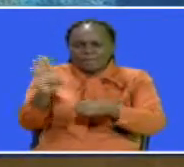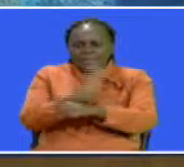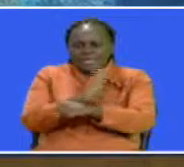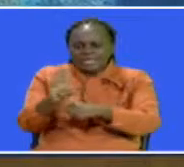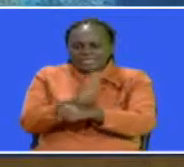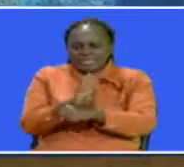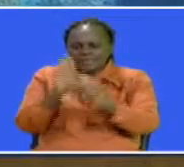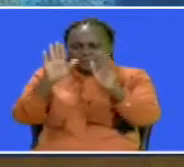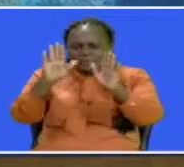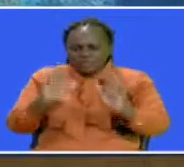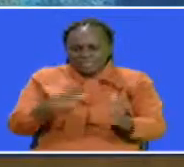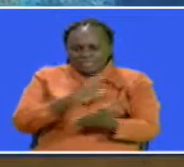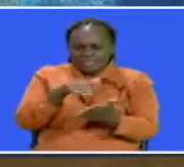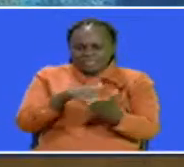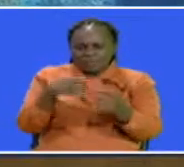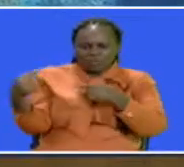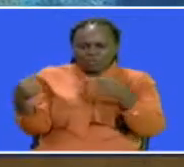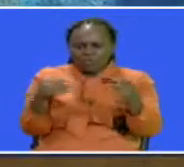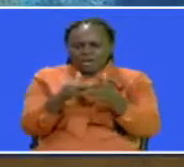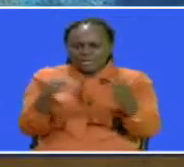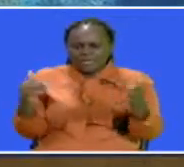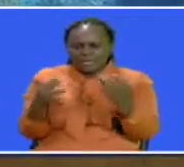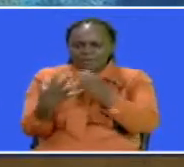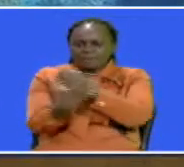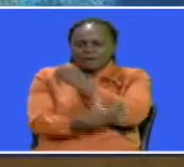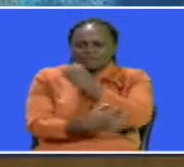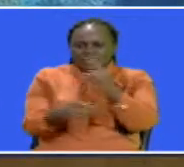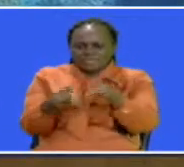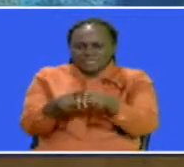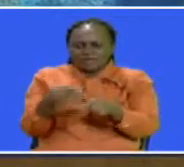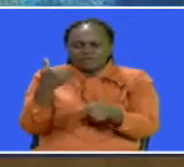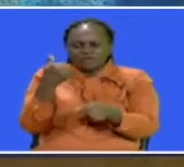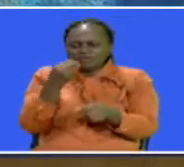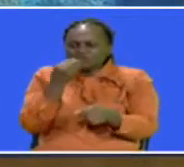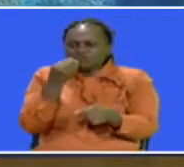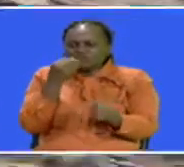playing a vital role in the fight against rural poverty and malnutrition.